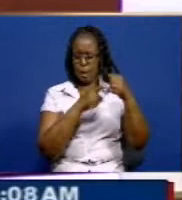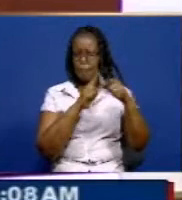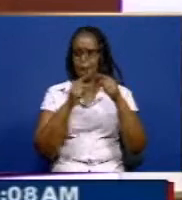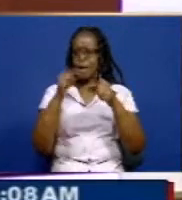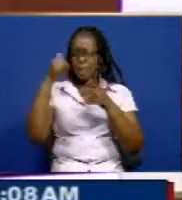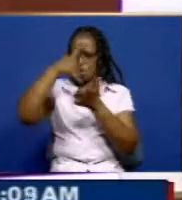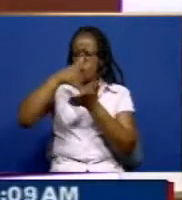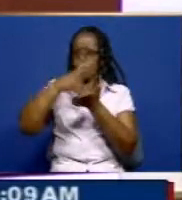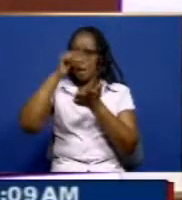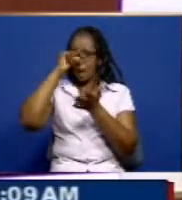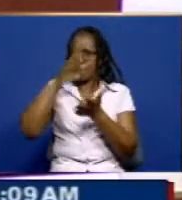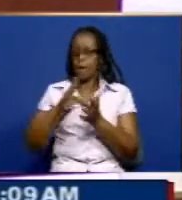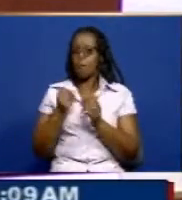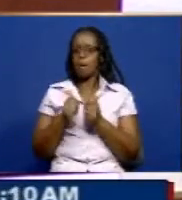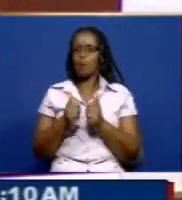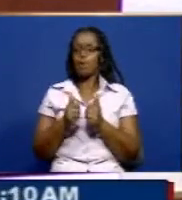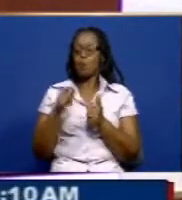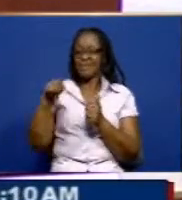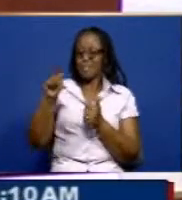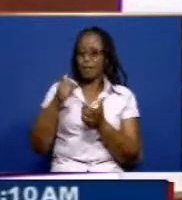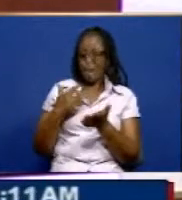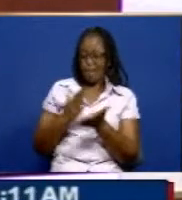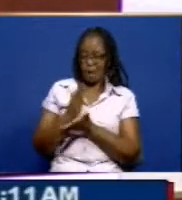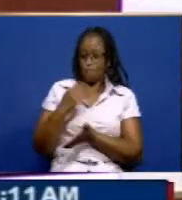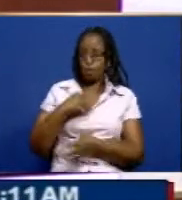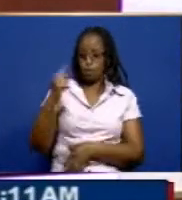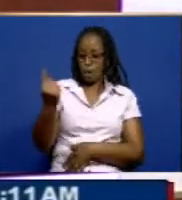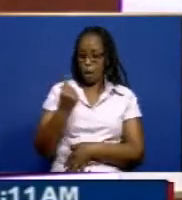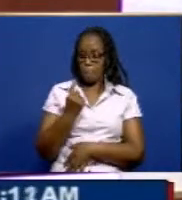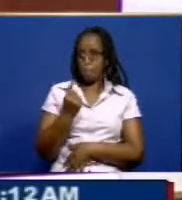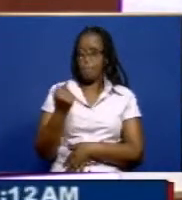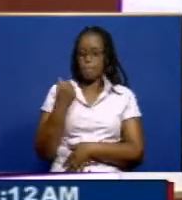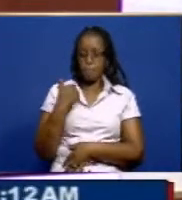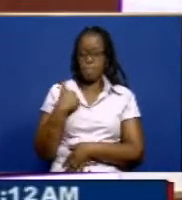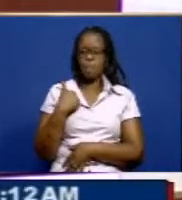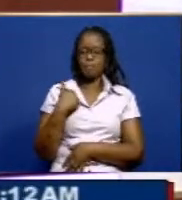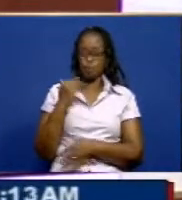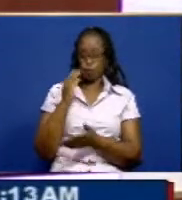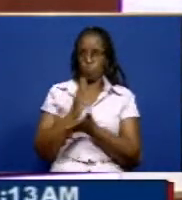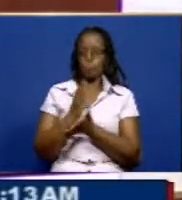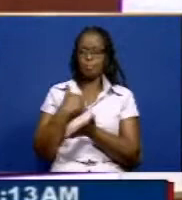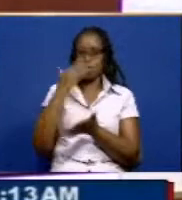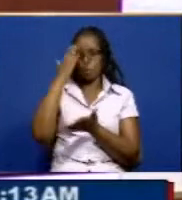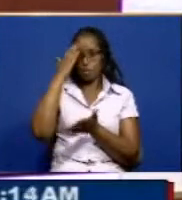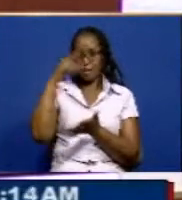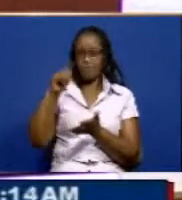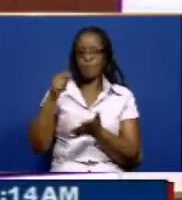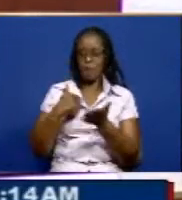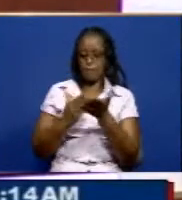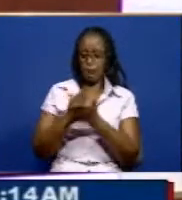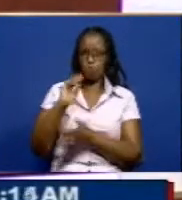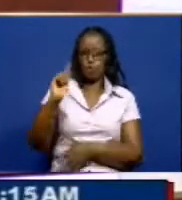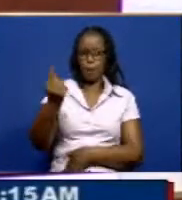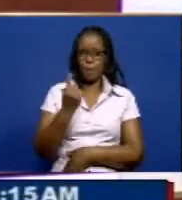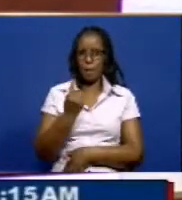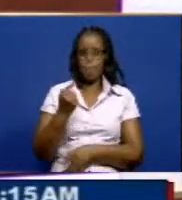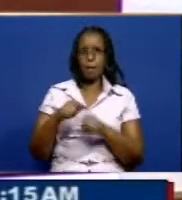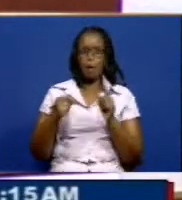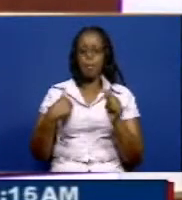He is entitled to appear. I take cognizance of that. He is entitled to appear without becoming a witness. But I just want to